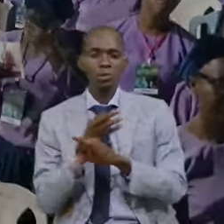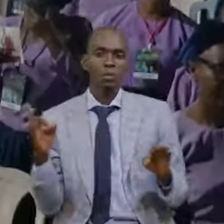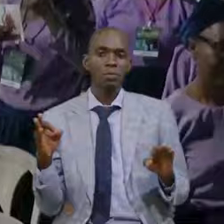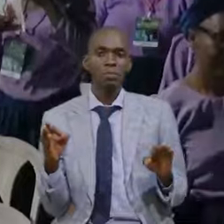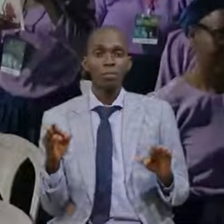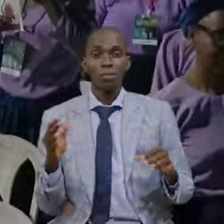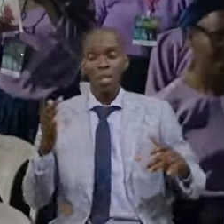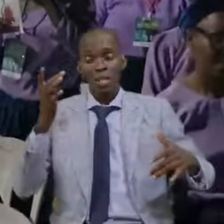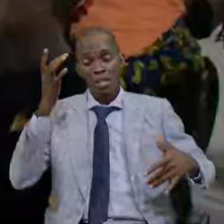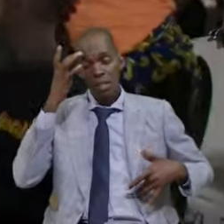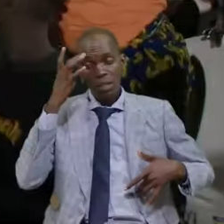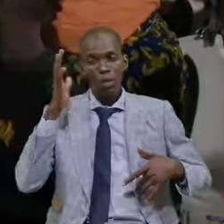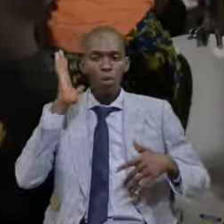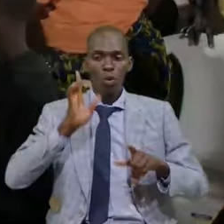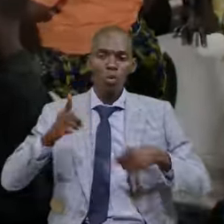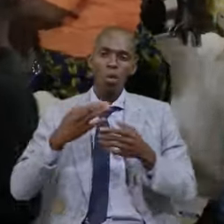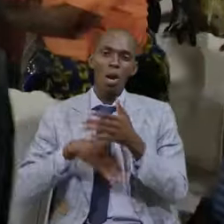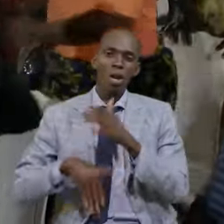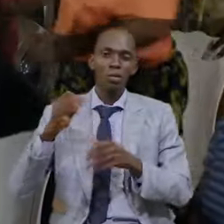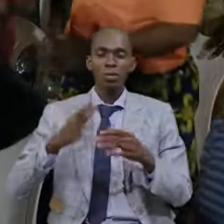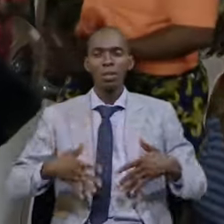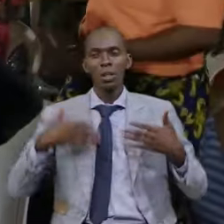Sickness will go out of your life.